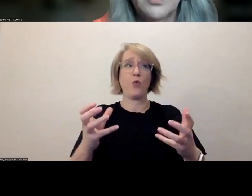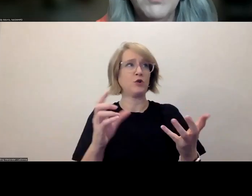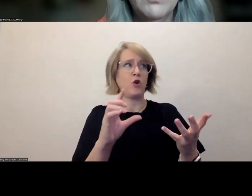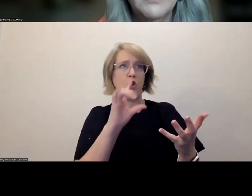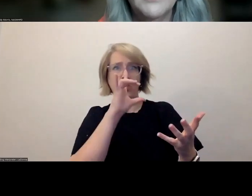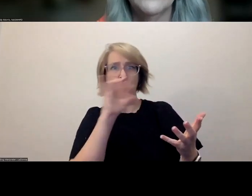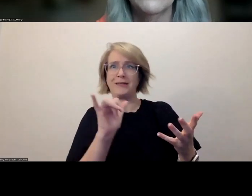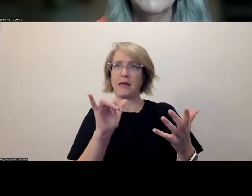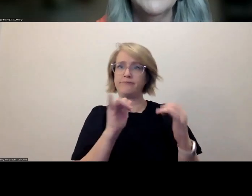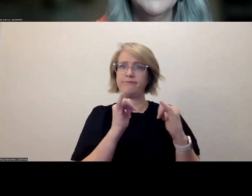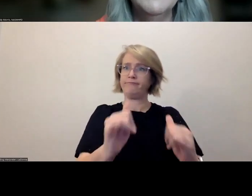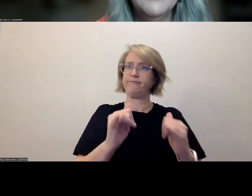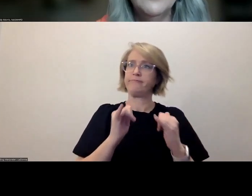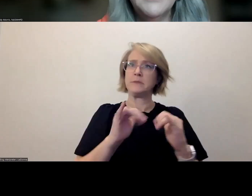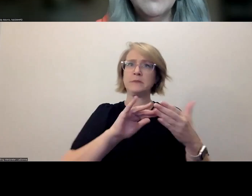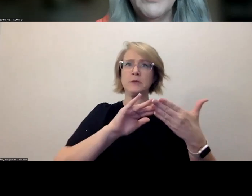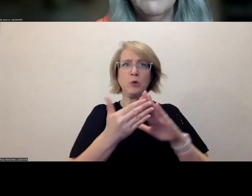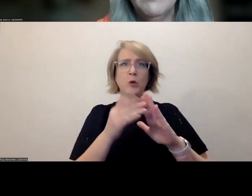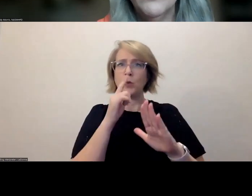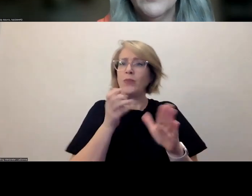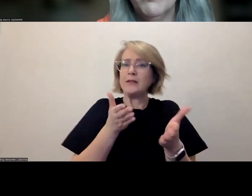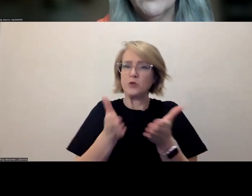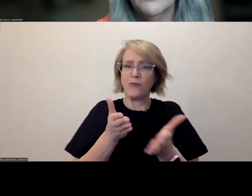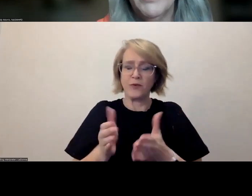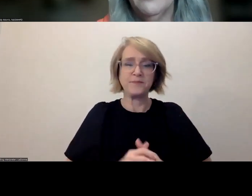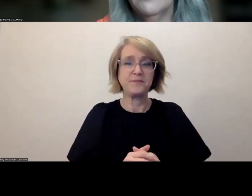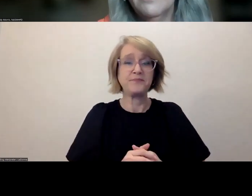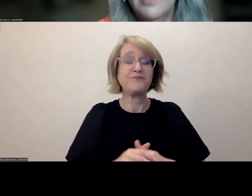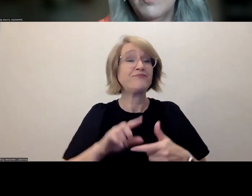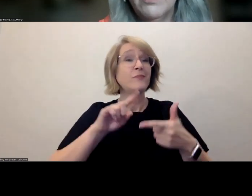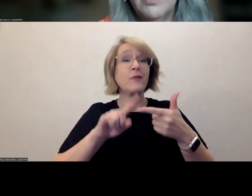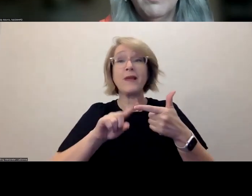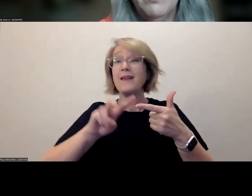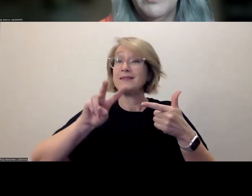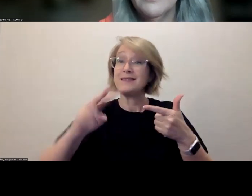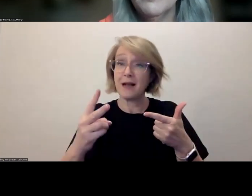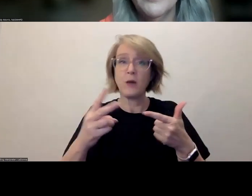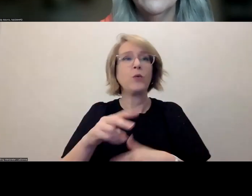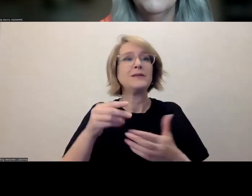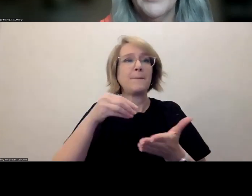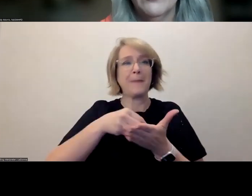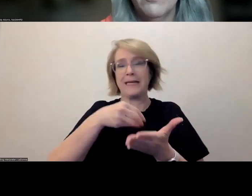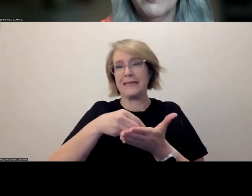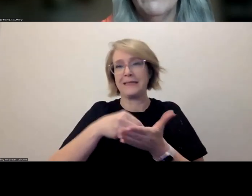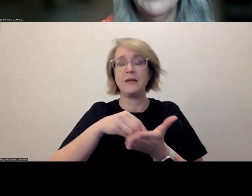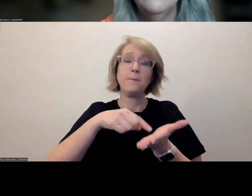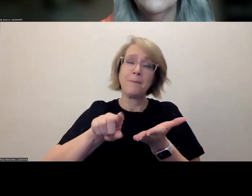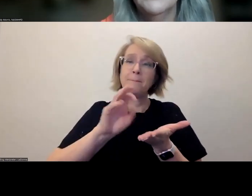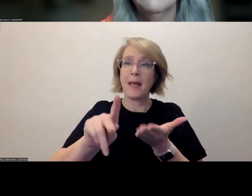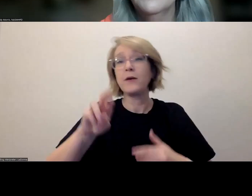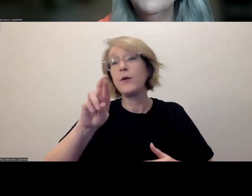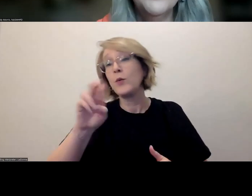mirrors the community that it's serving. The second big theme was reimbursement, the sustainability of the PPS model, parity with